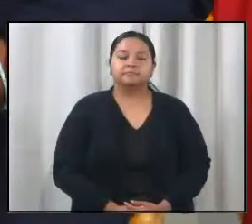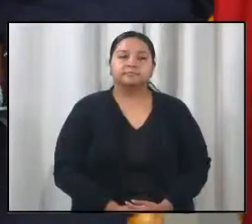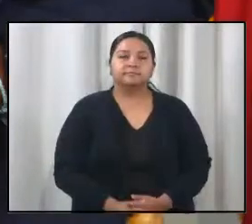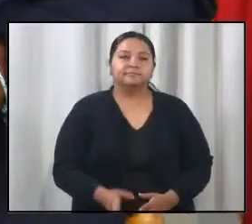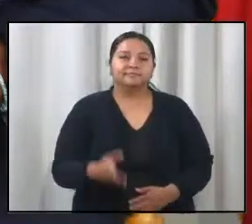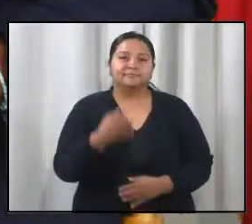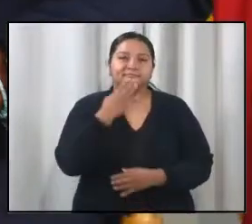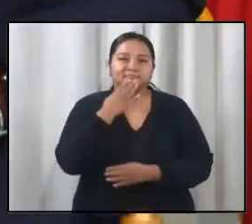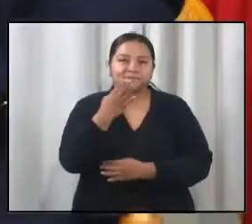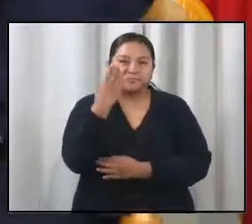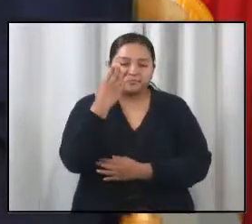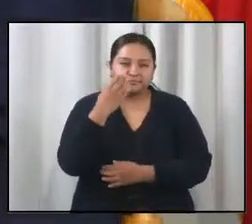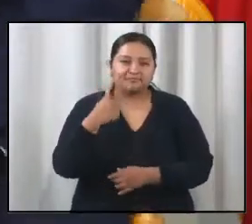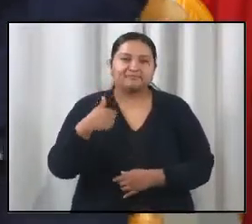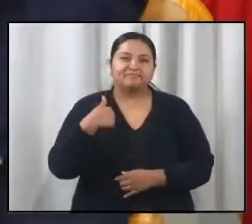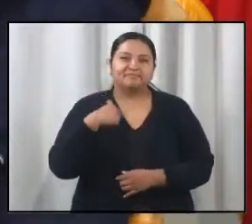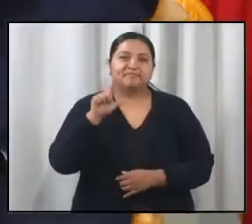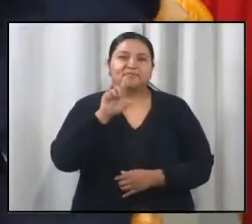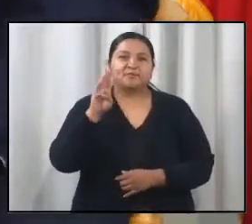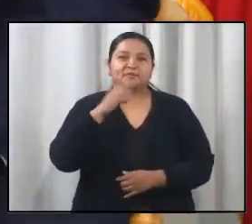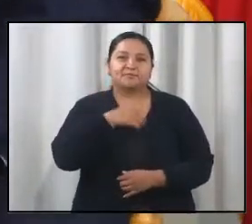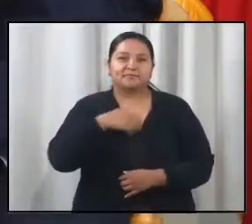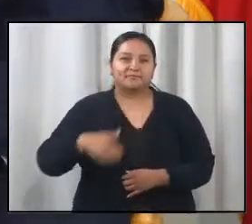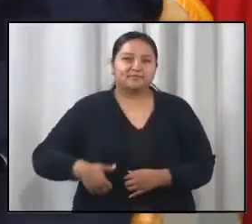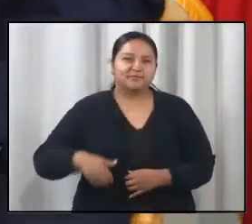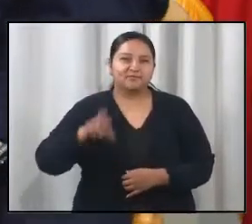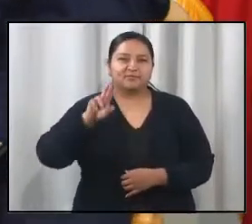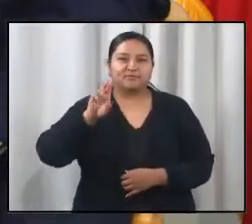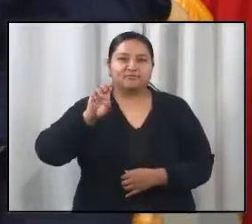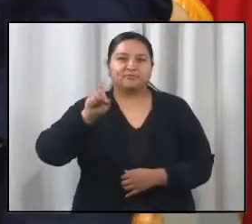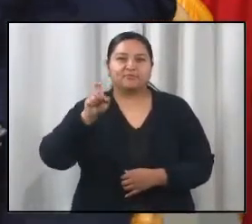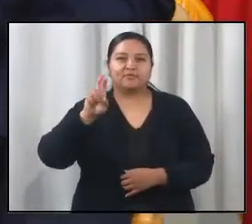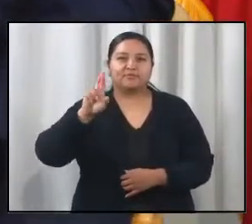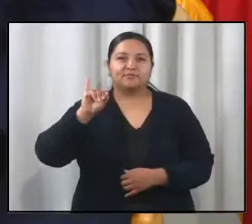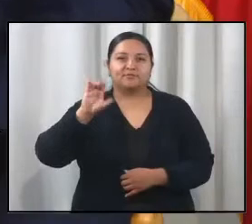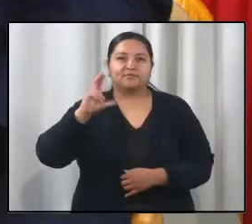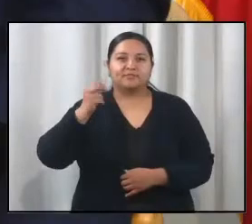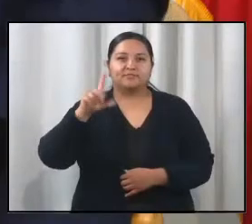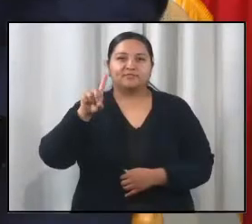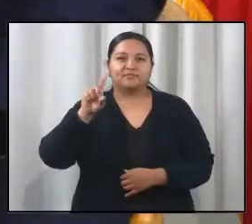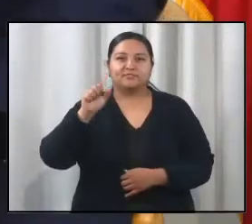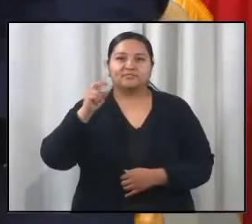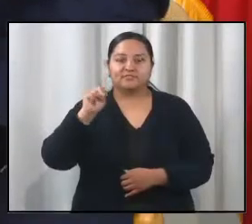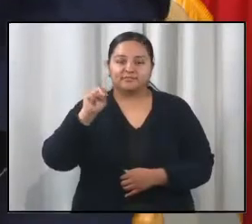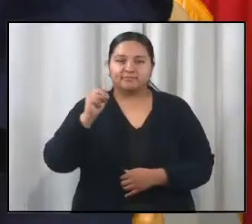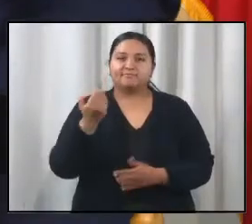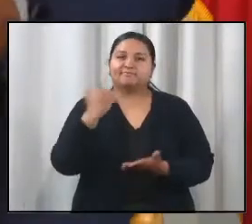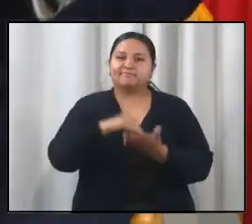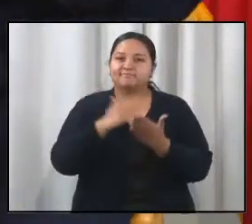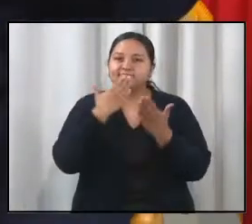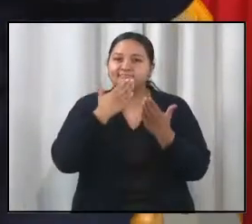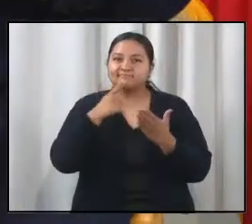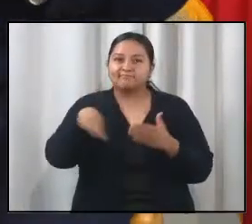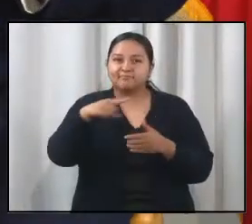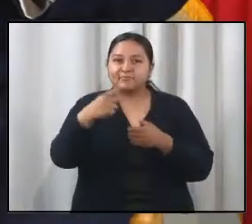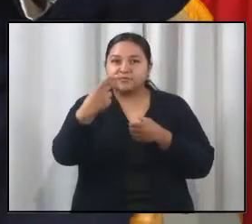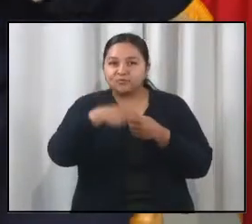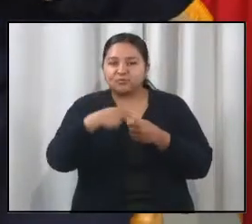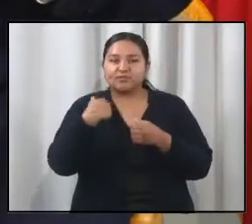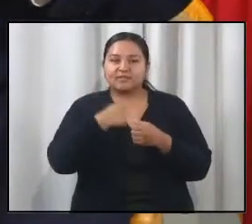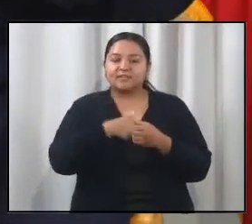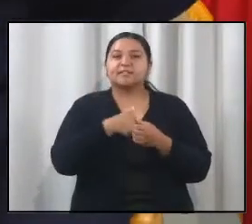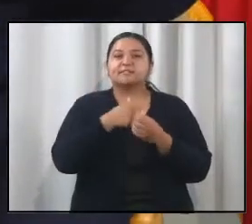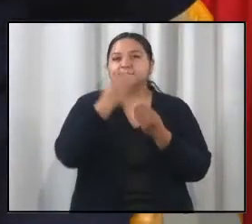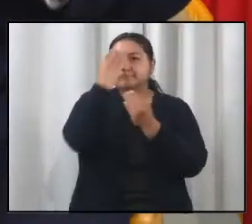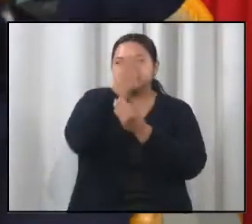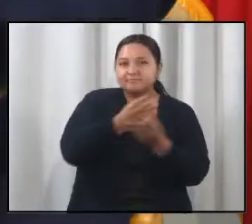Good morning, everyone. I'm Long Beach Mayor Rex Richardson. Thanks for joining us once again for our weekly live stream where we provide updates